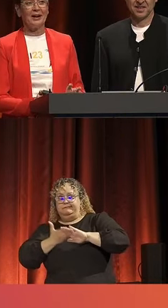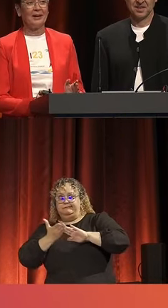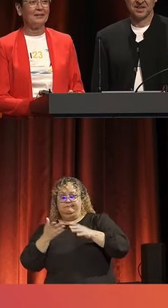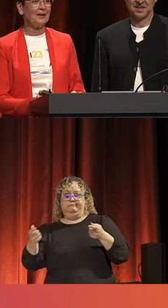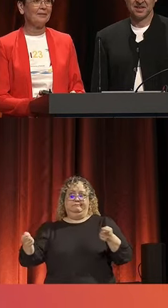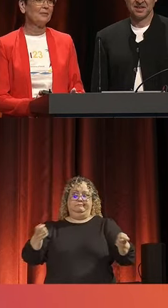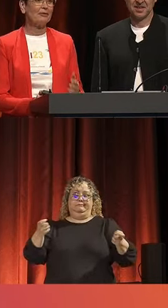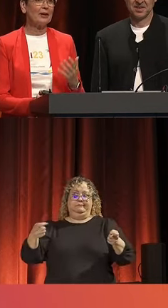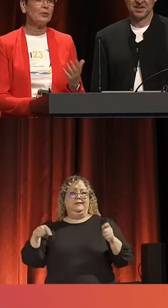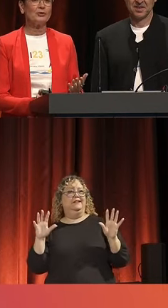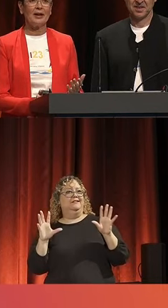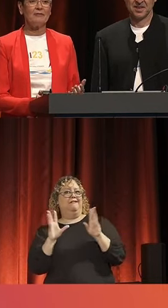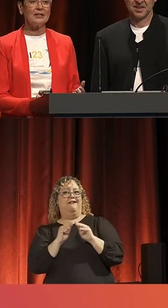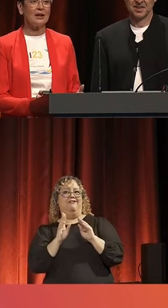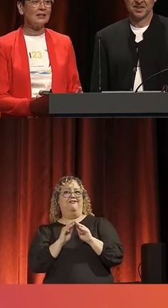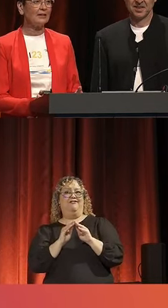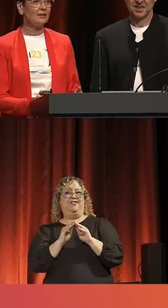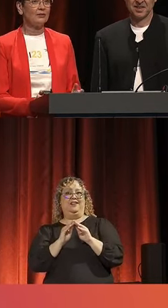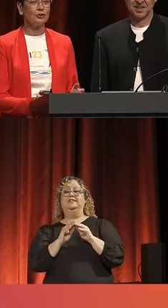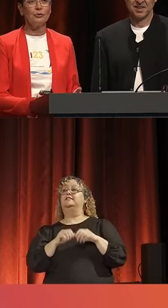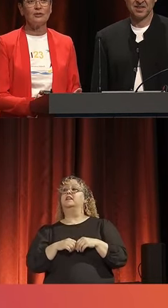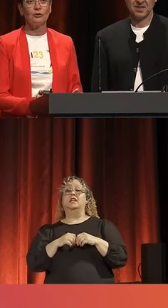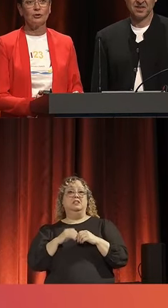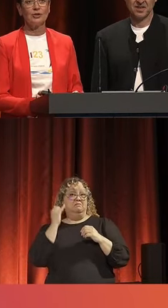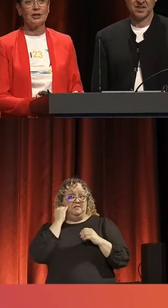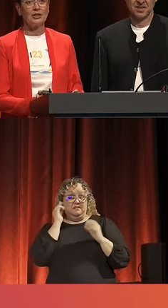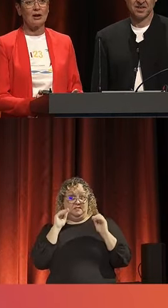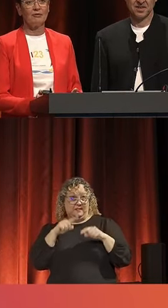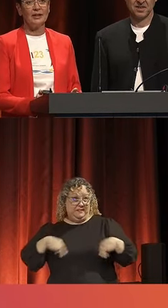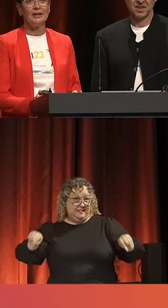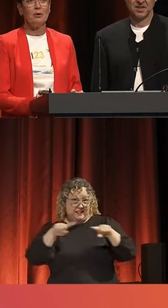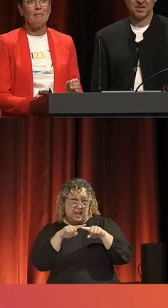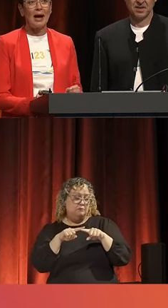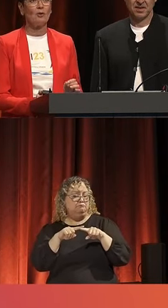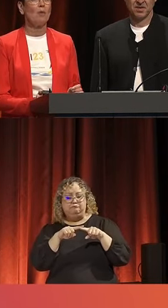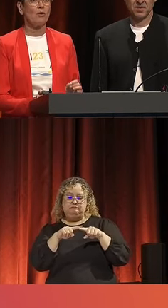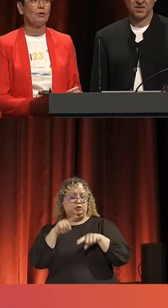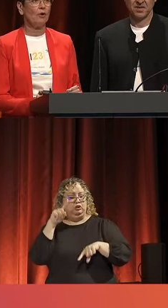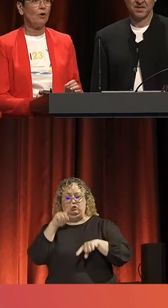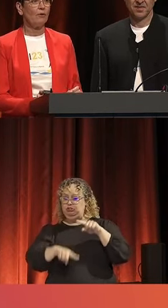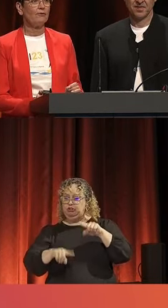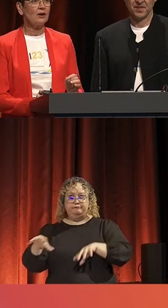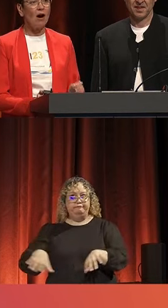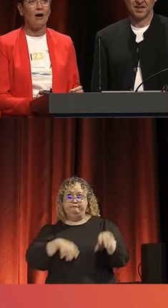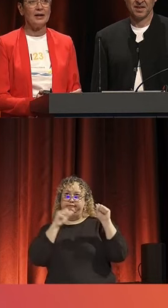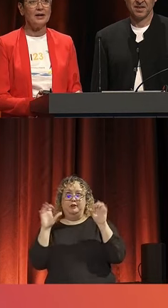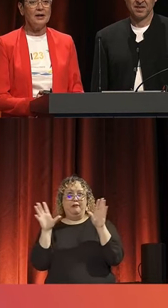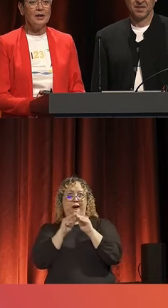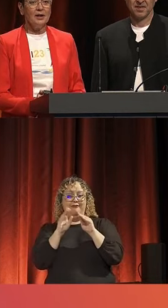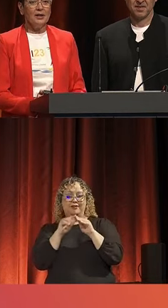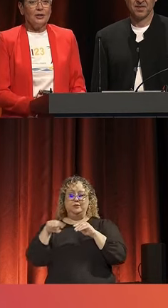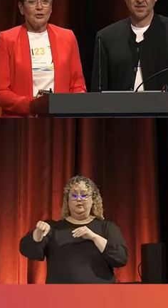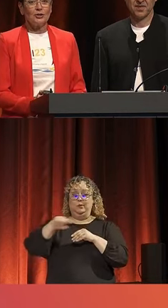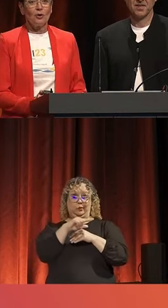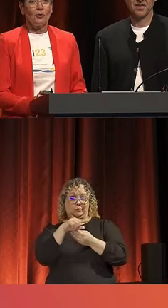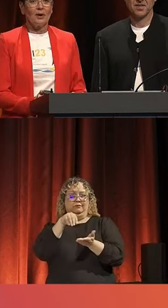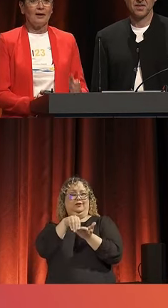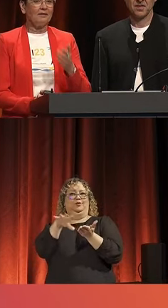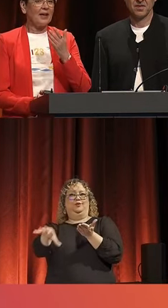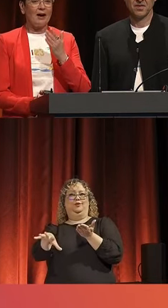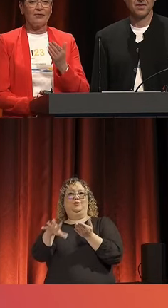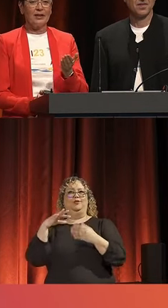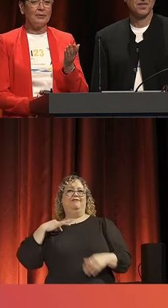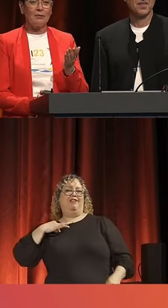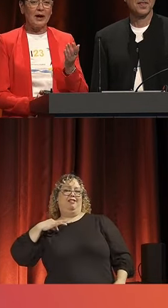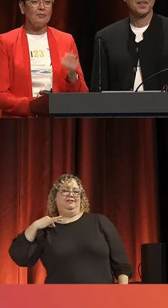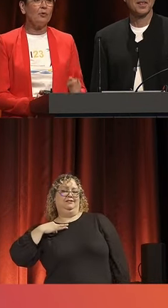don't, we really want to emphasize that student volunteers are really the backbone of CHI. So